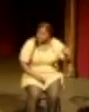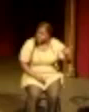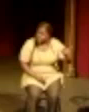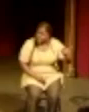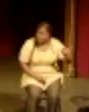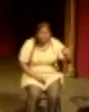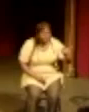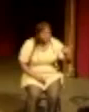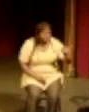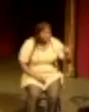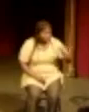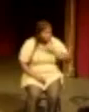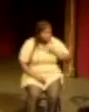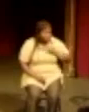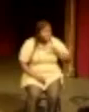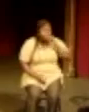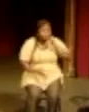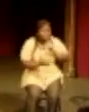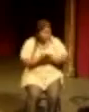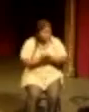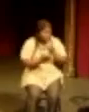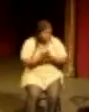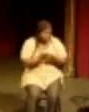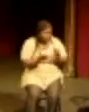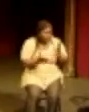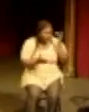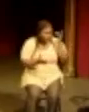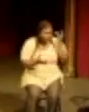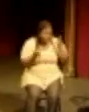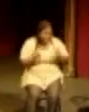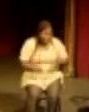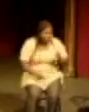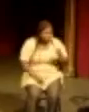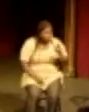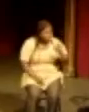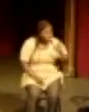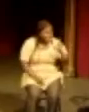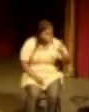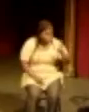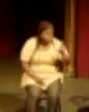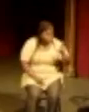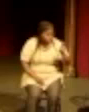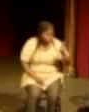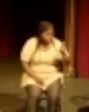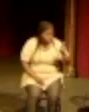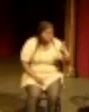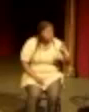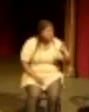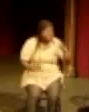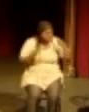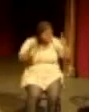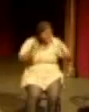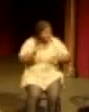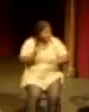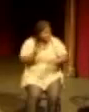Ransacker. And a very sad day in the history of the College of the Sequoias. And they finally apprehended this guy